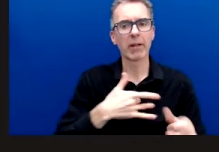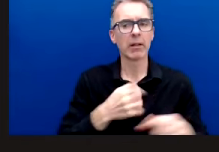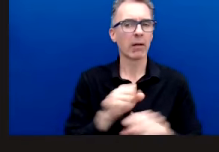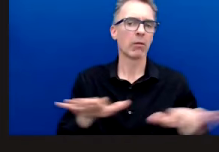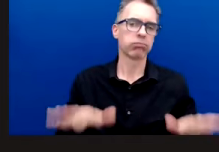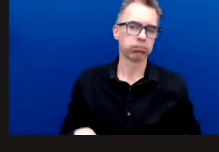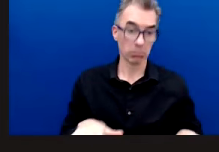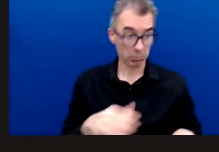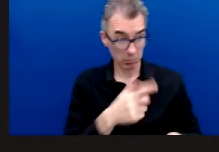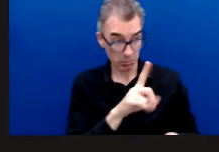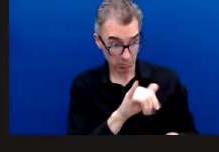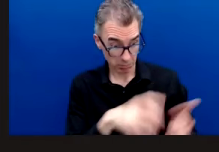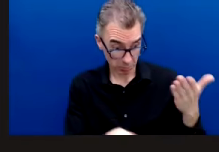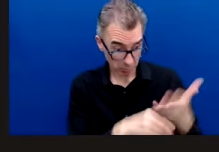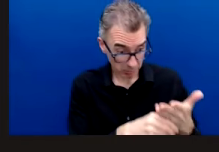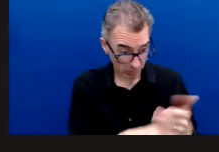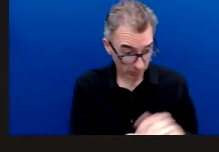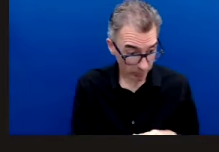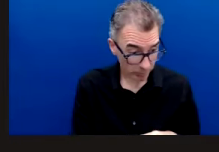to add anything?